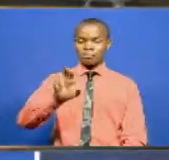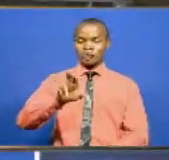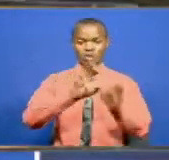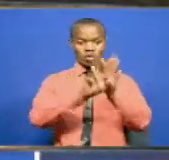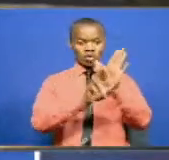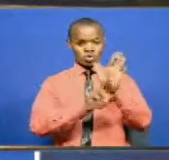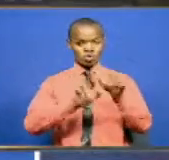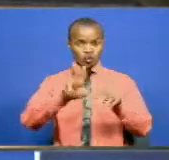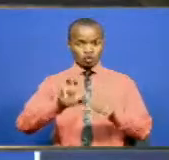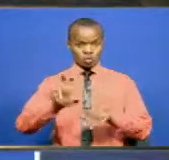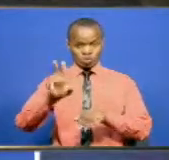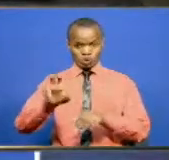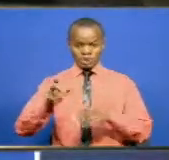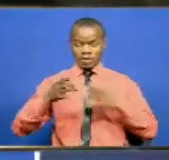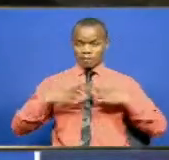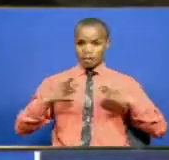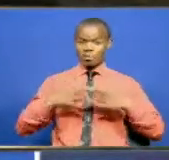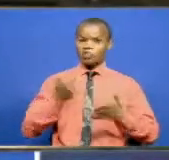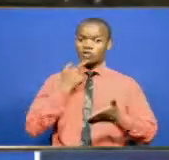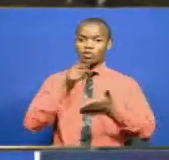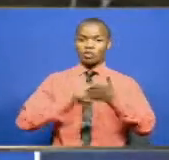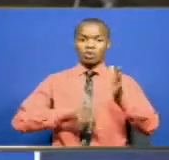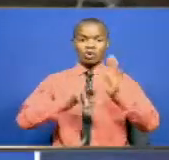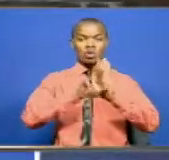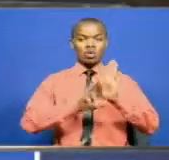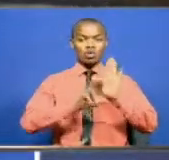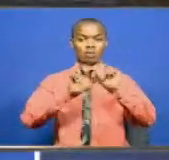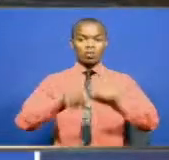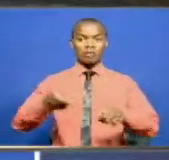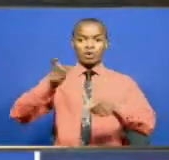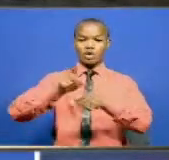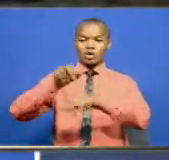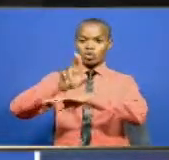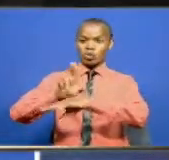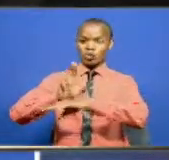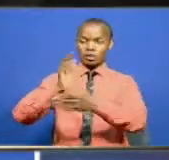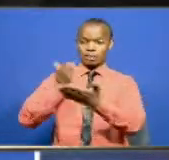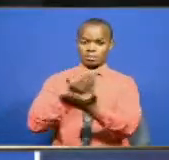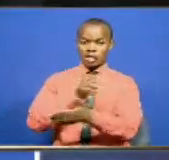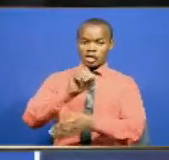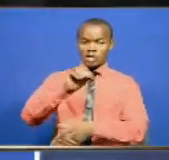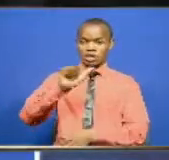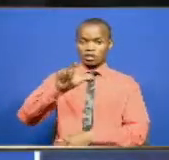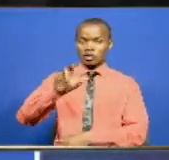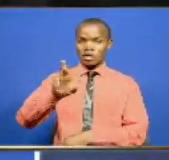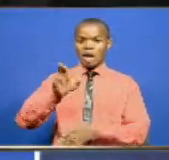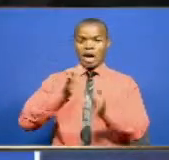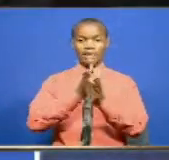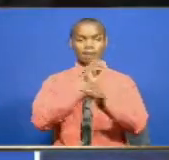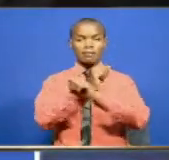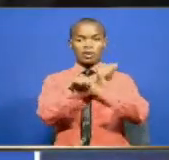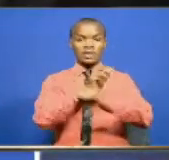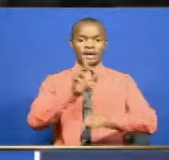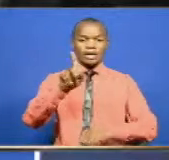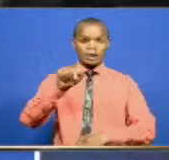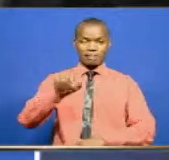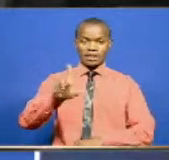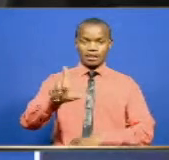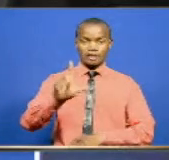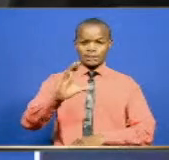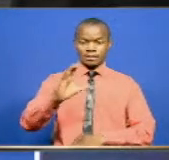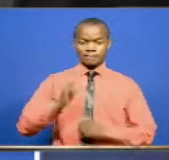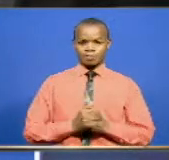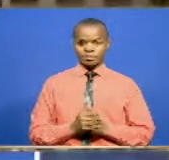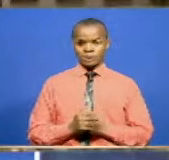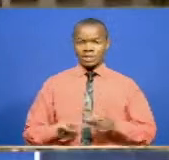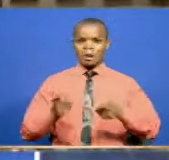some Kenyans claiming the new rules were meant to stifle the increased uptake of solar products and protect Kenya Power's revenue. However, the regulator says the new